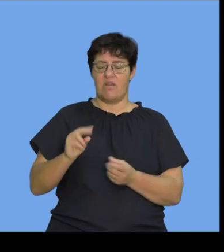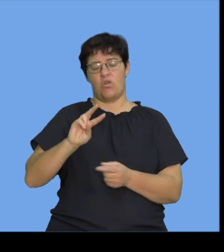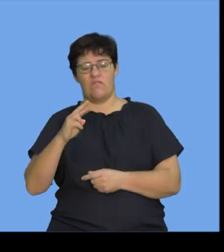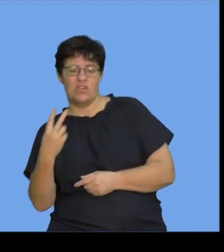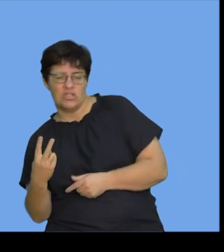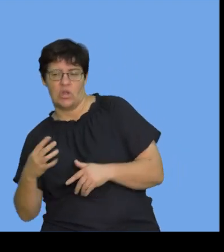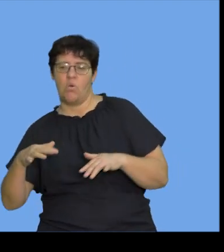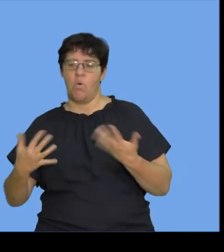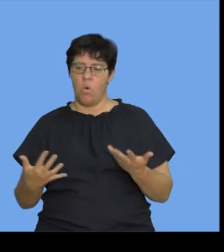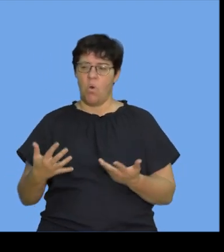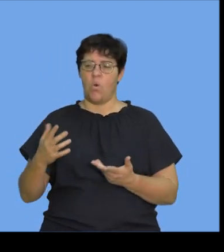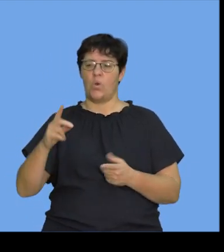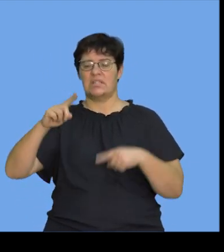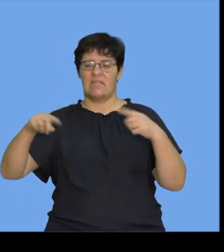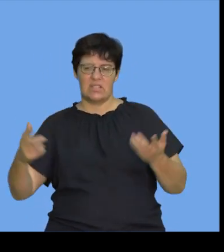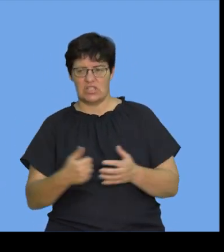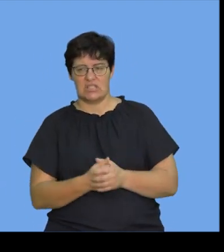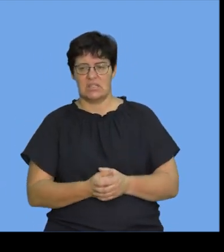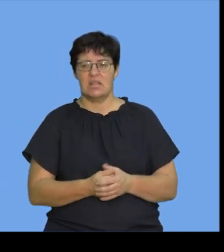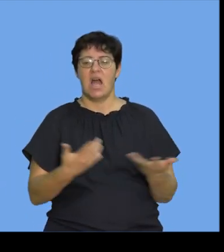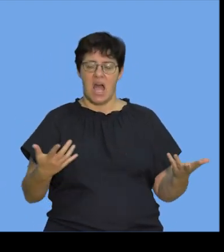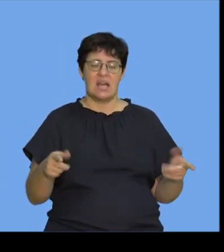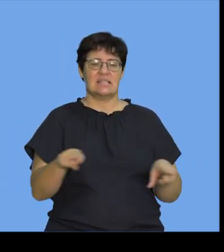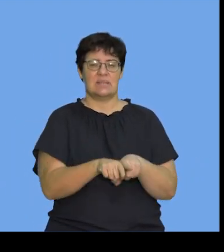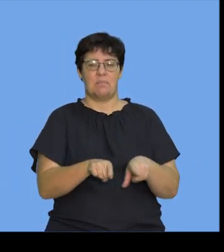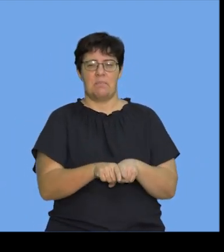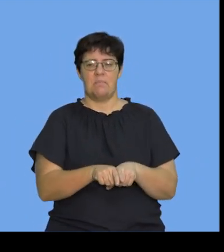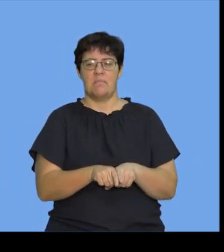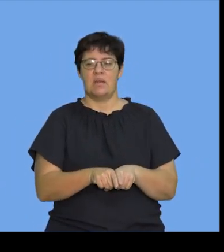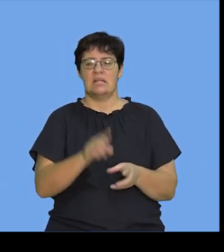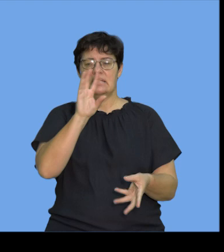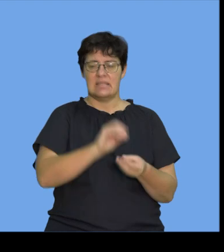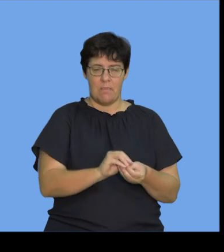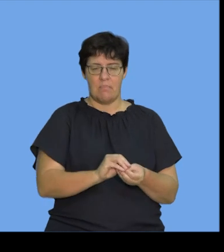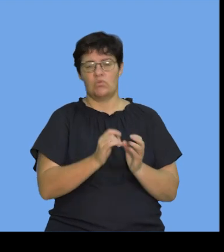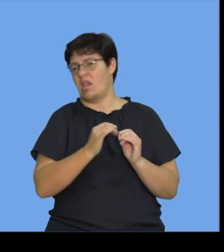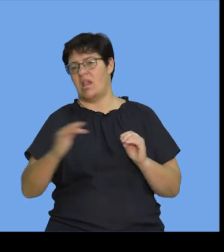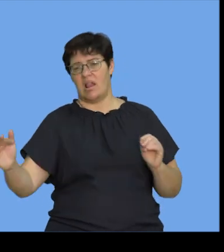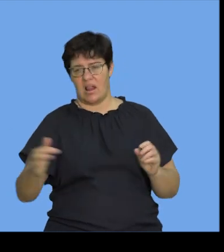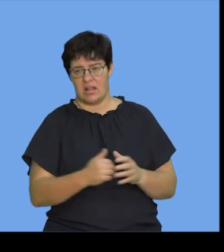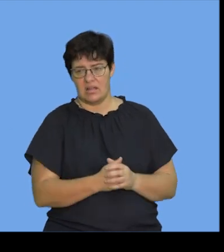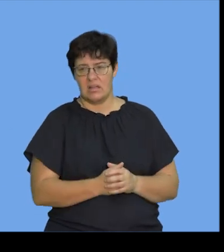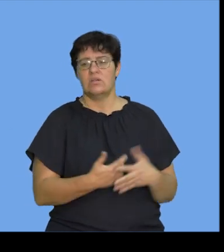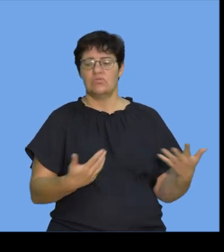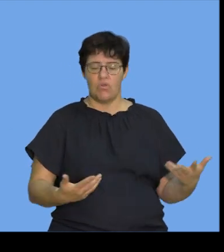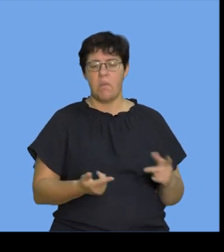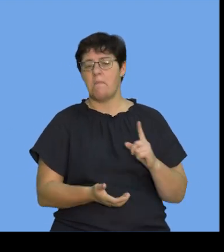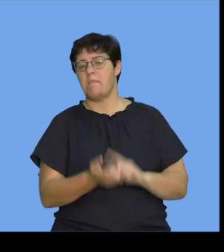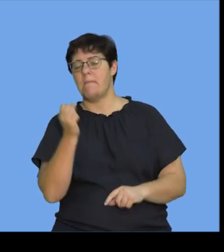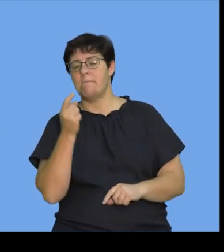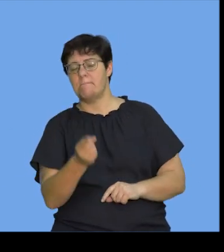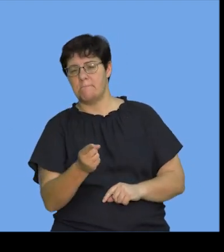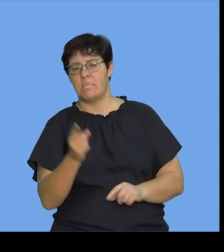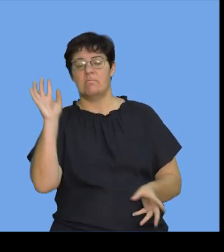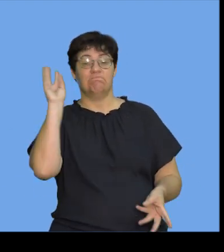converging one, at times it's a diverging one, and then also lastly it will be sum to infinite. That means me finding the